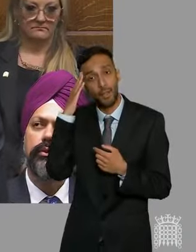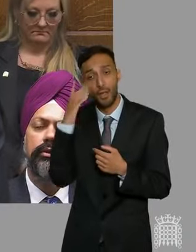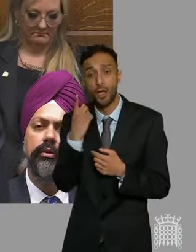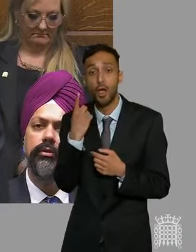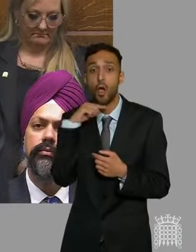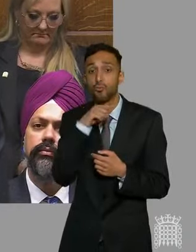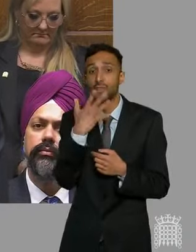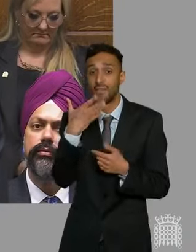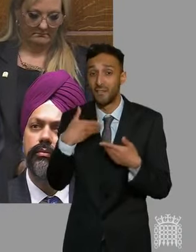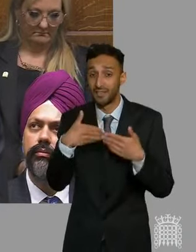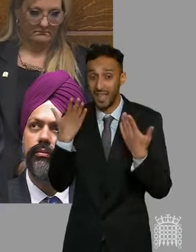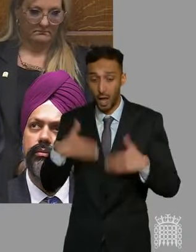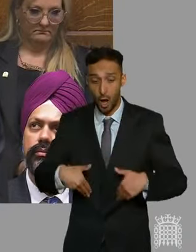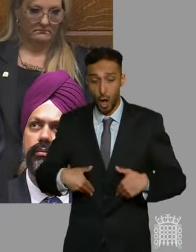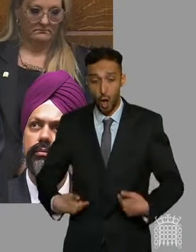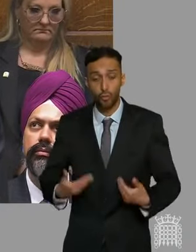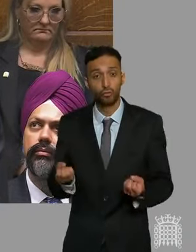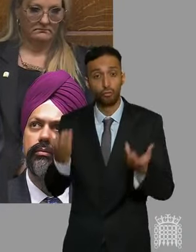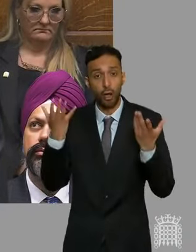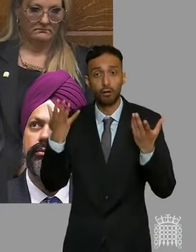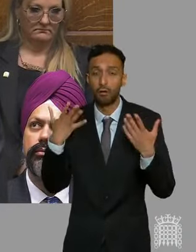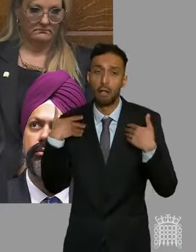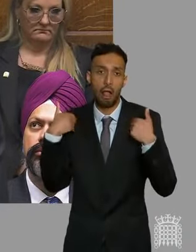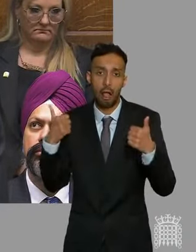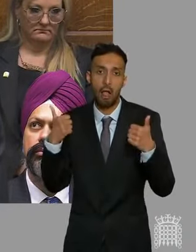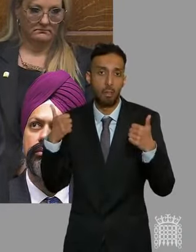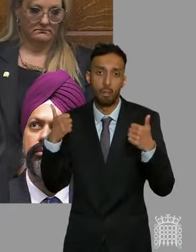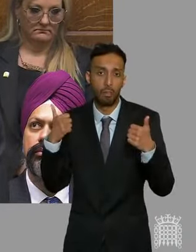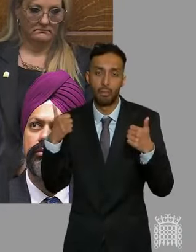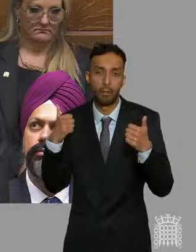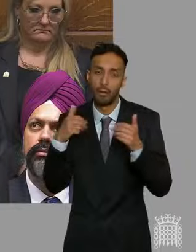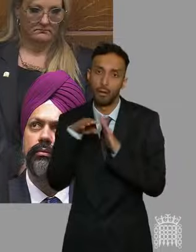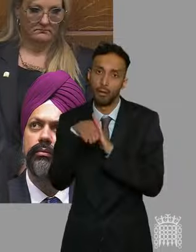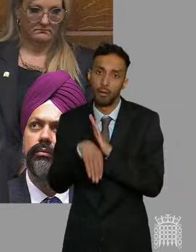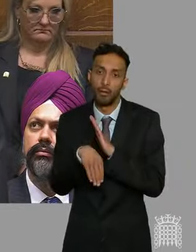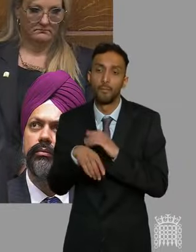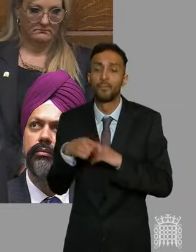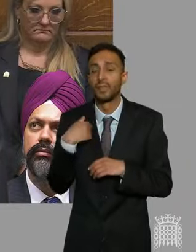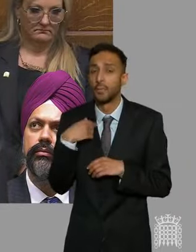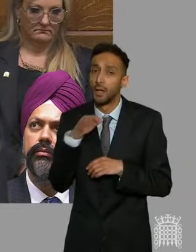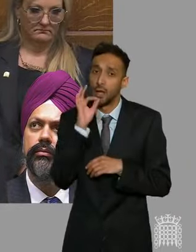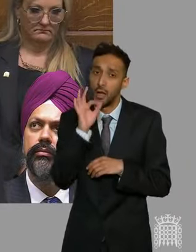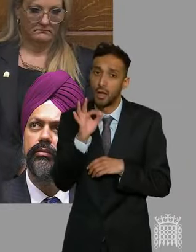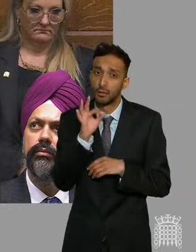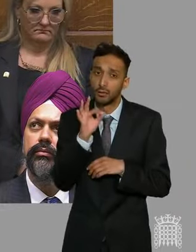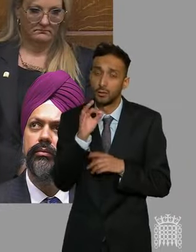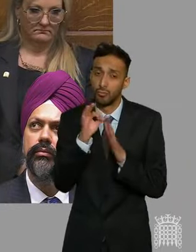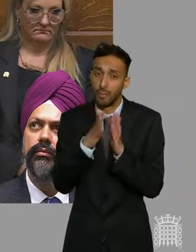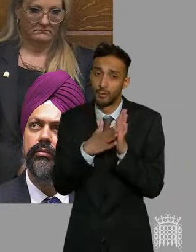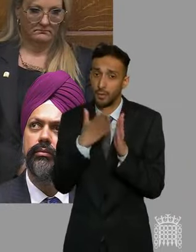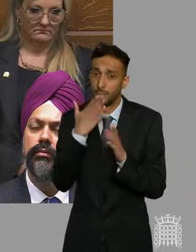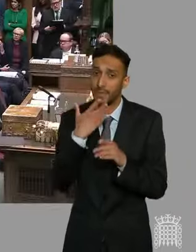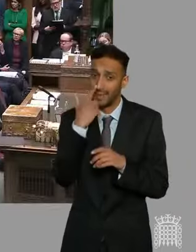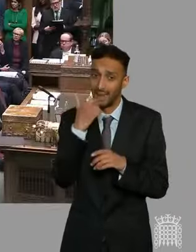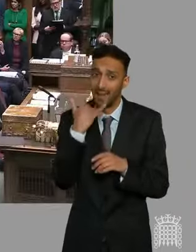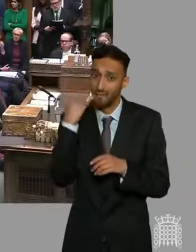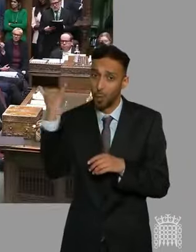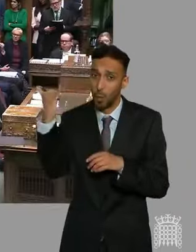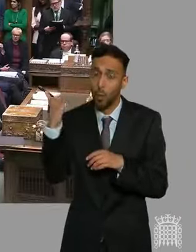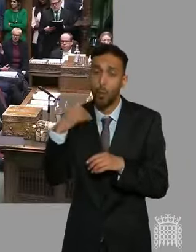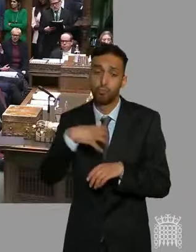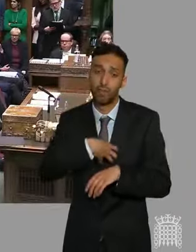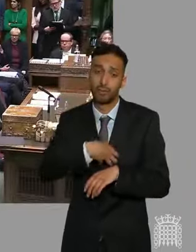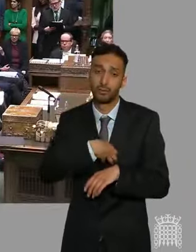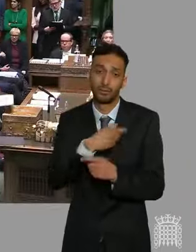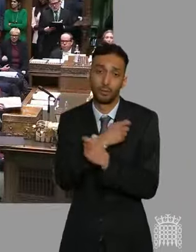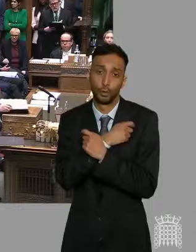Minister to pick up the phone to President Sisi and seek the release of Allah to save his life, also that of his mother's? Prime